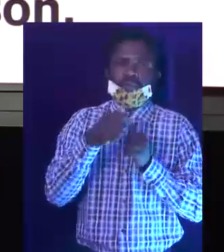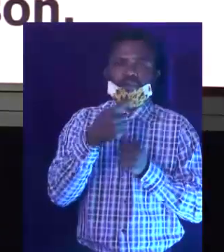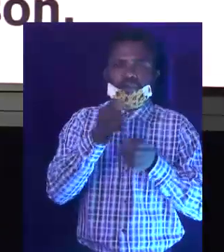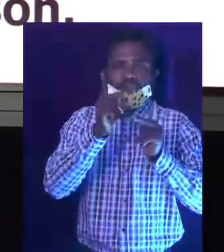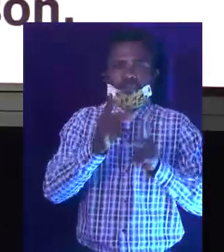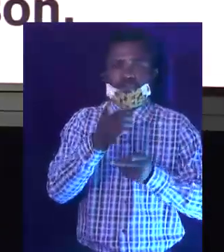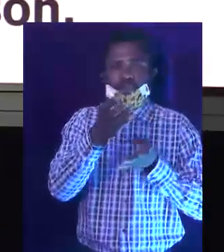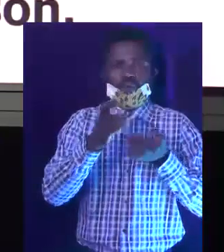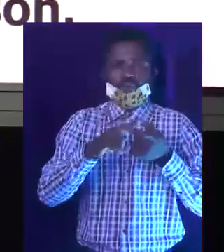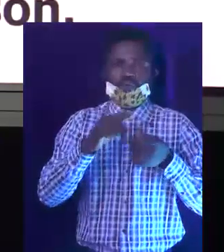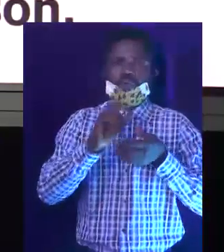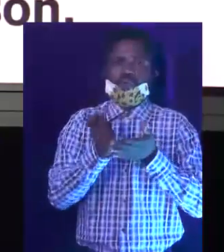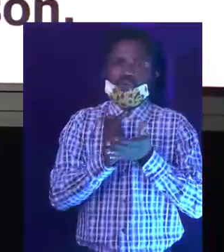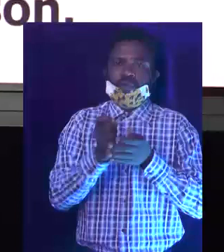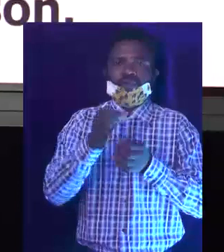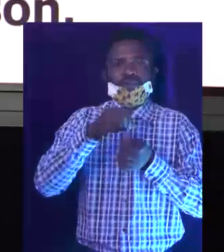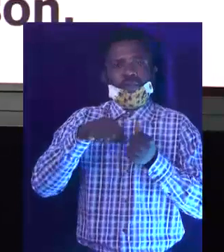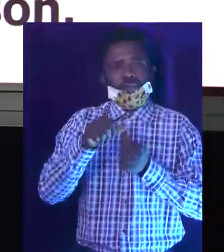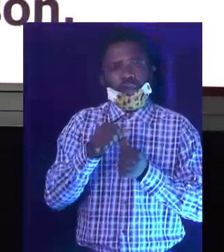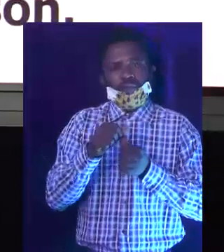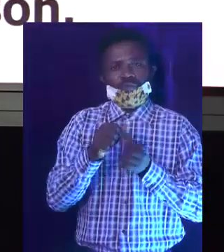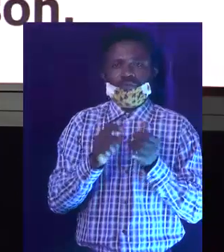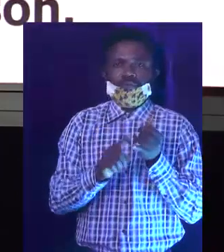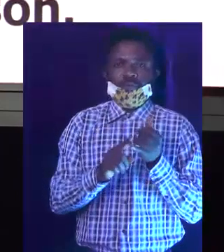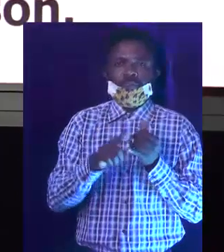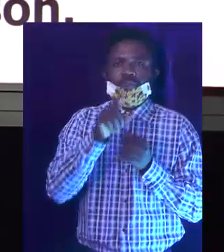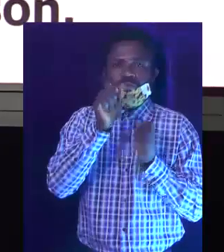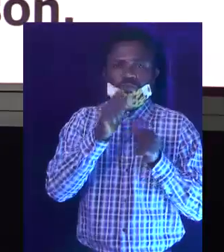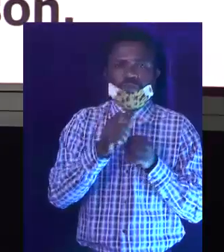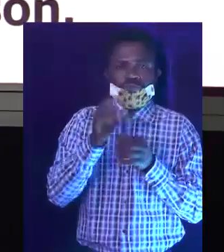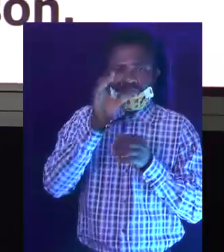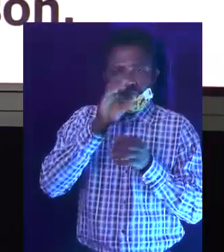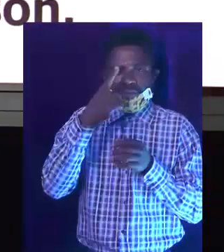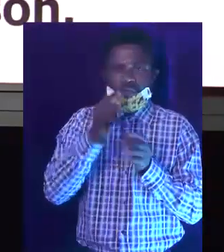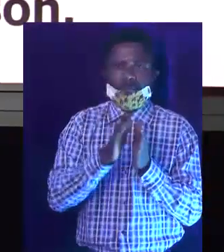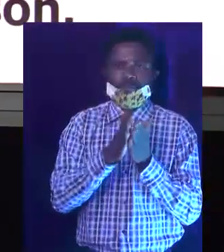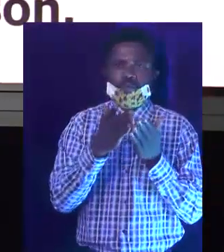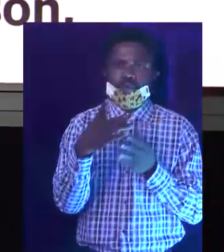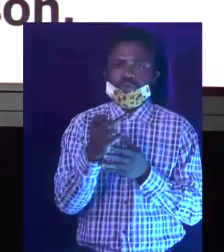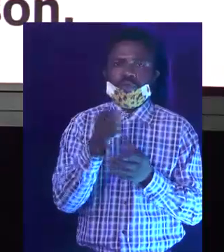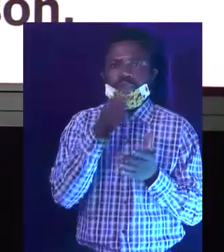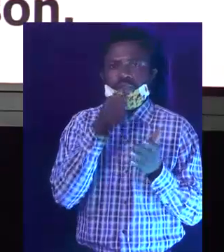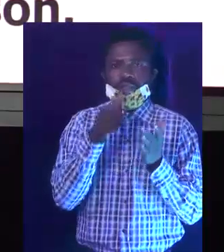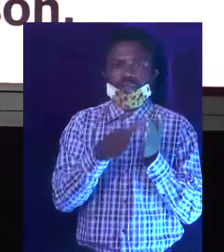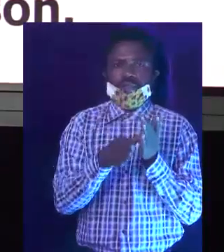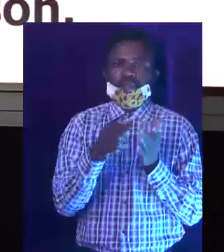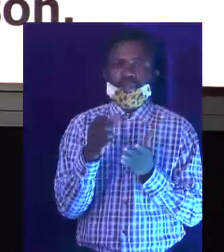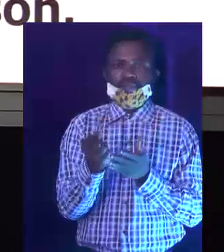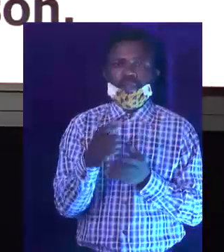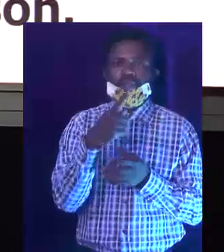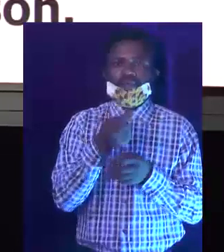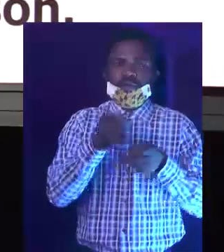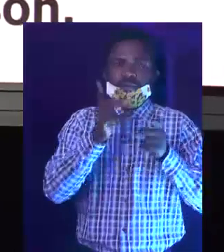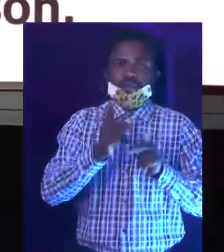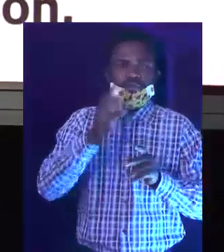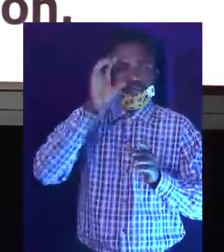have about the person you want to write about. You can look into books,